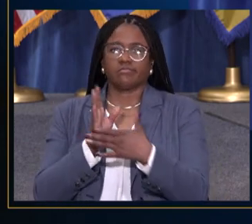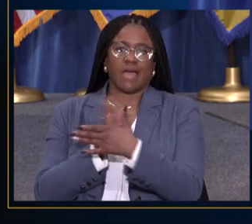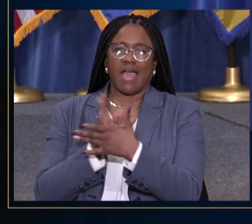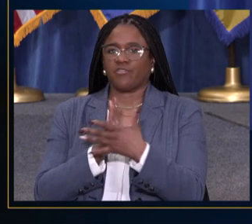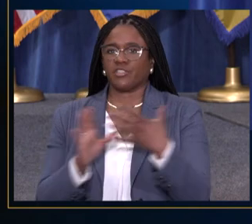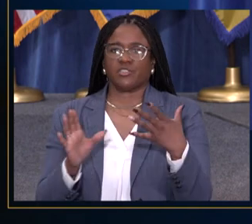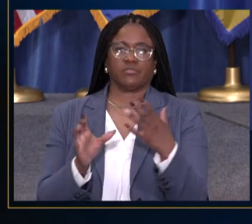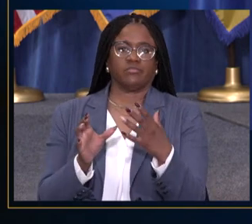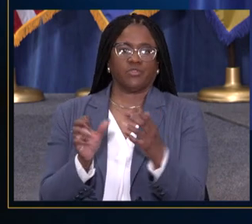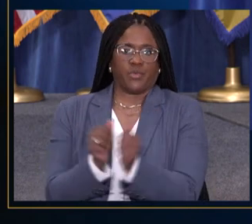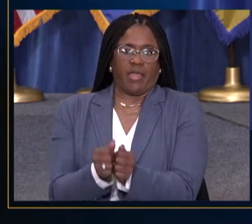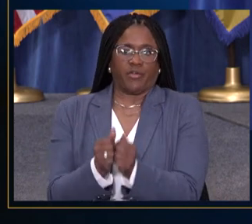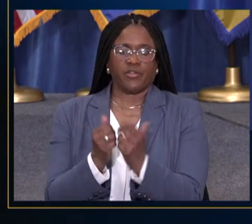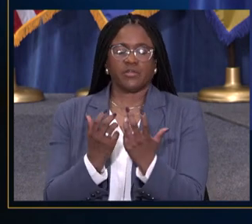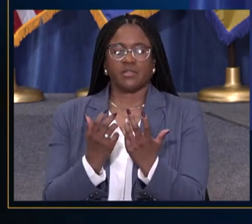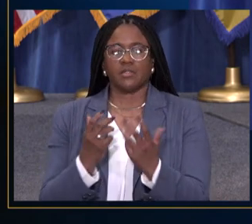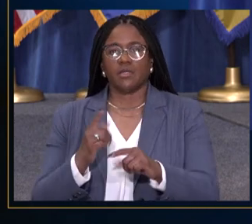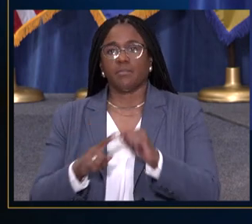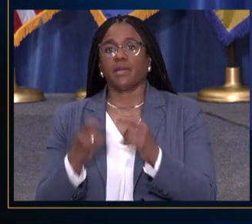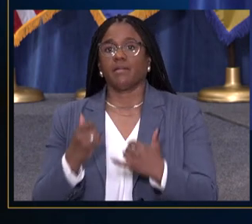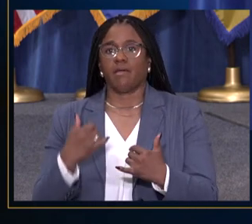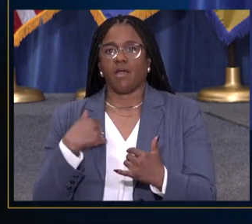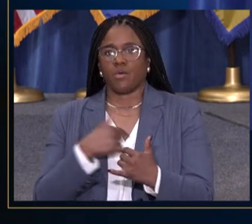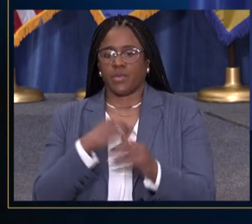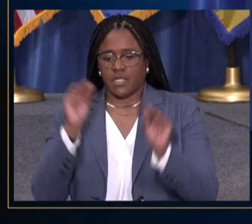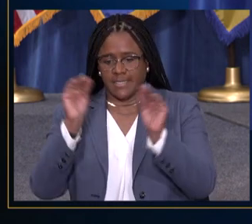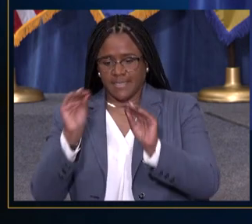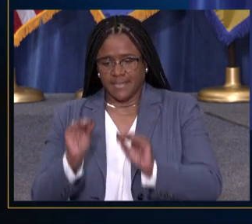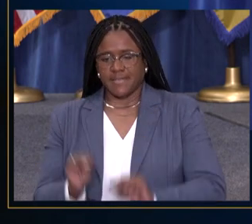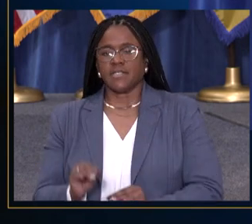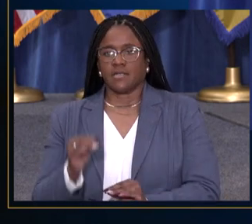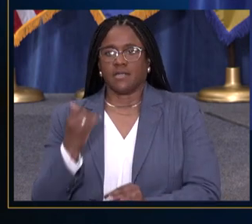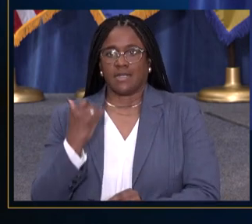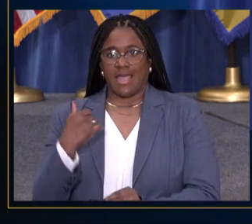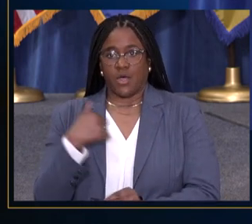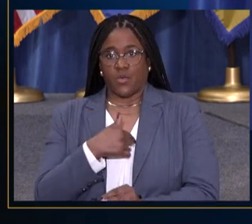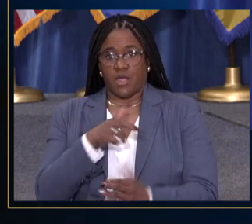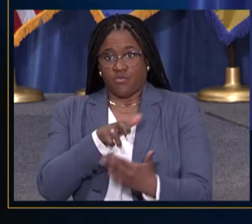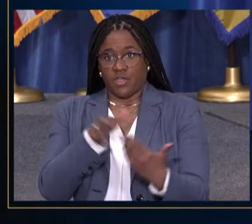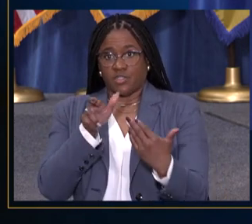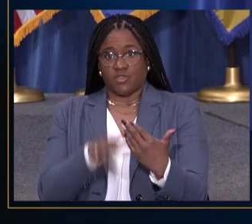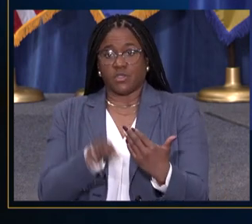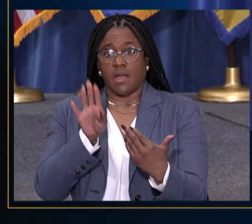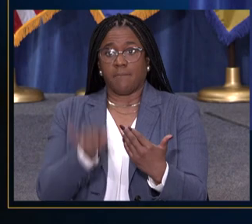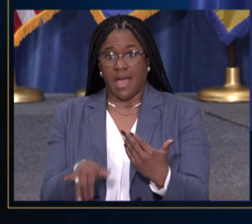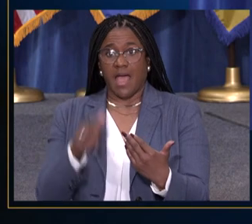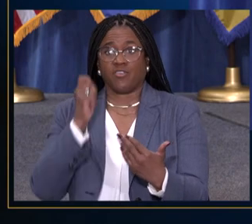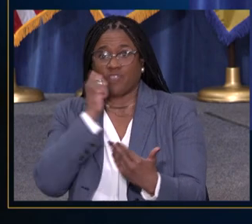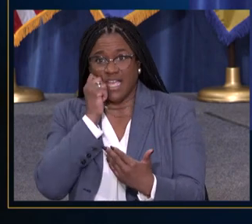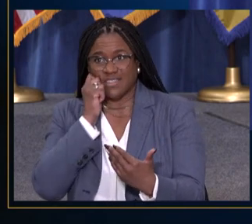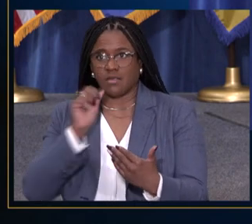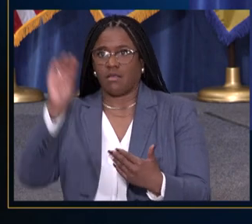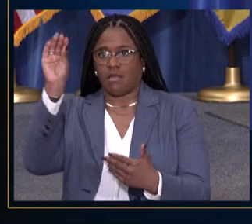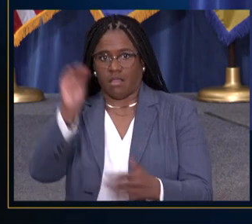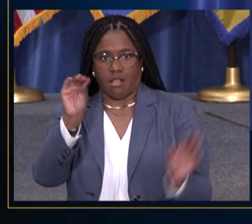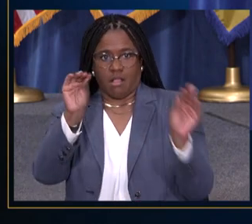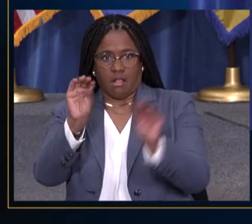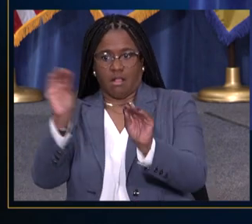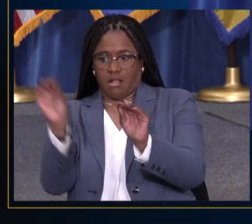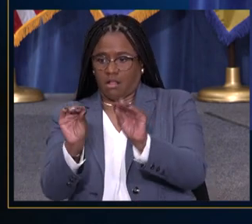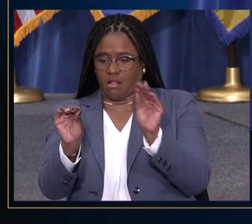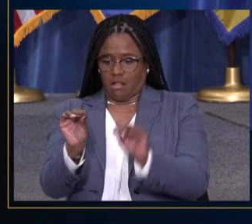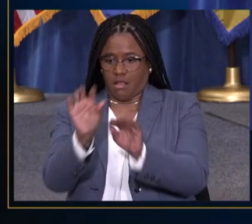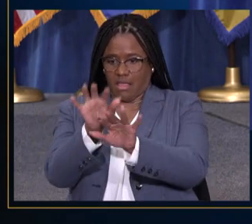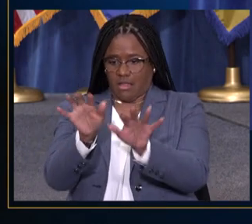together. But now we are starting to provide these the outcomes by racial and ethnic group.